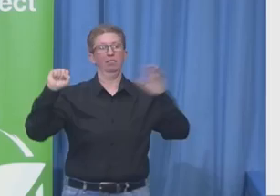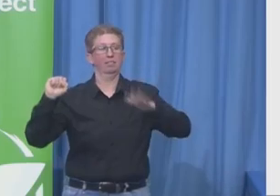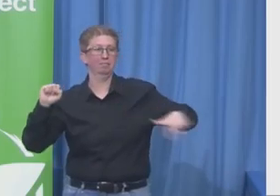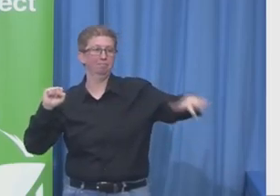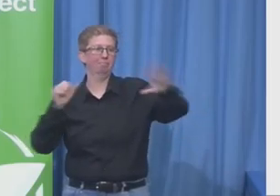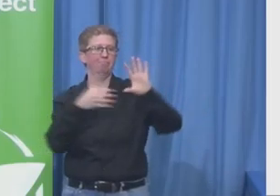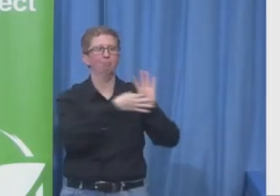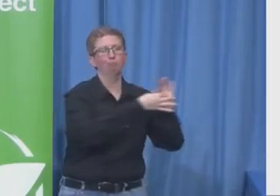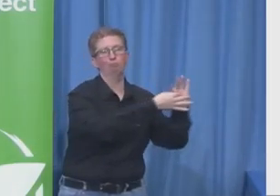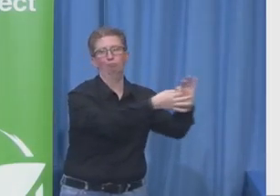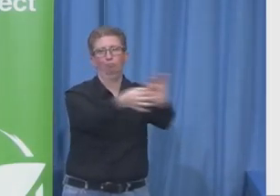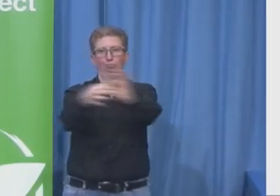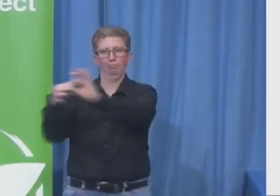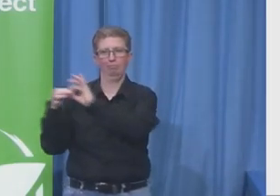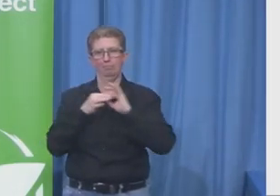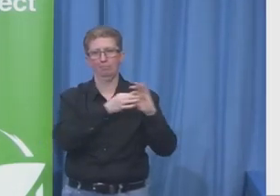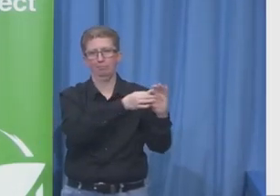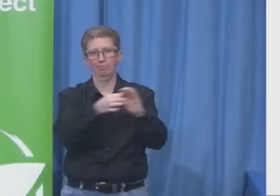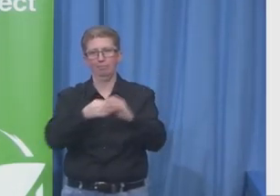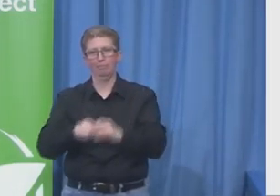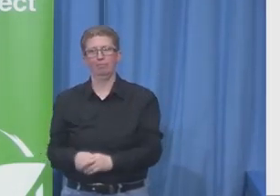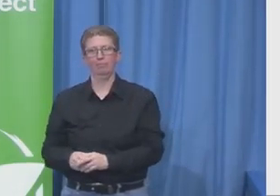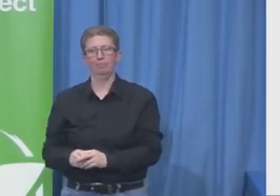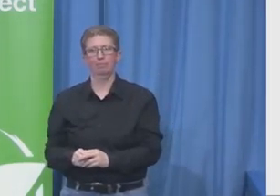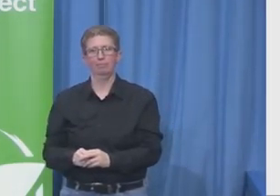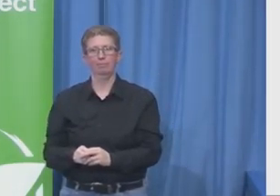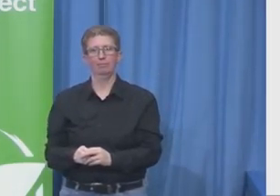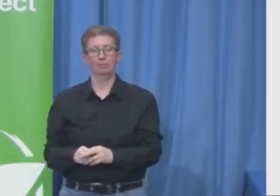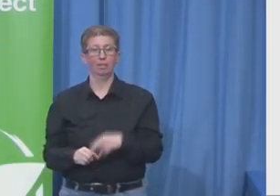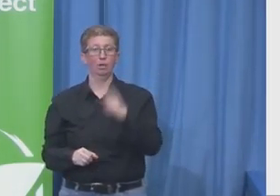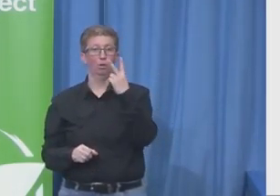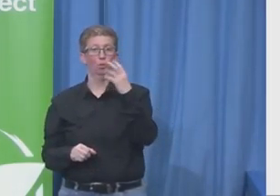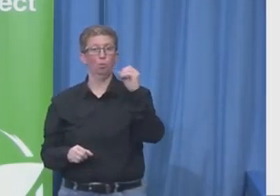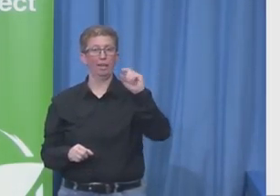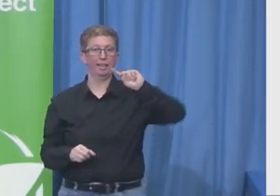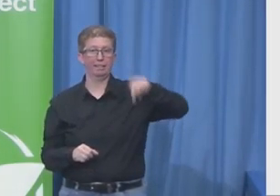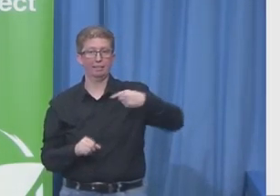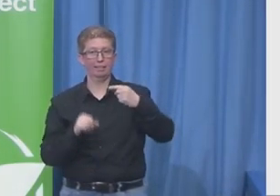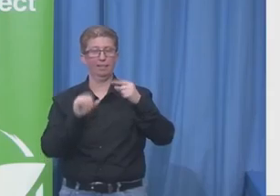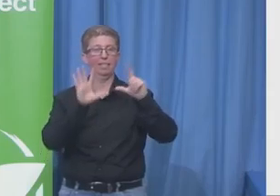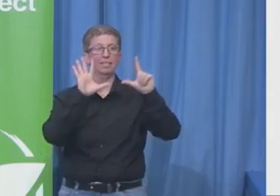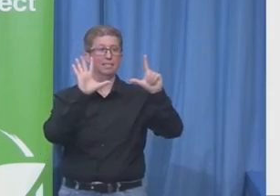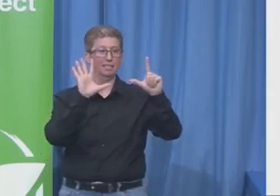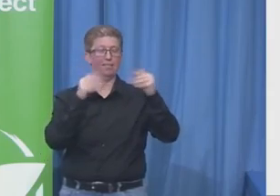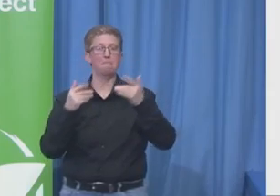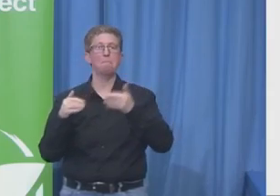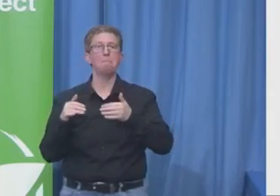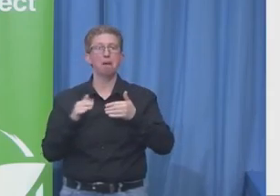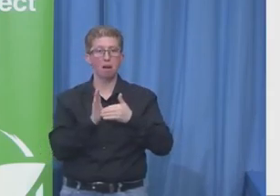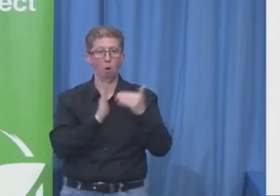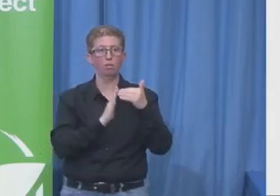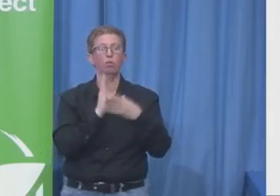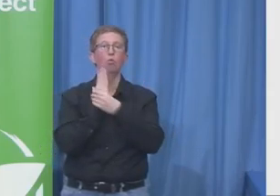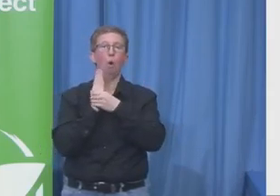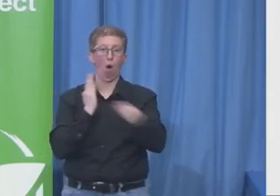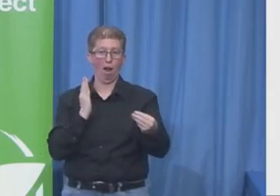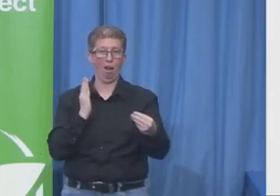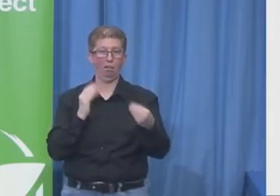22.7 billion US dollars, and it provides support to over 100 developing